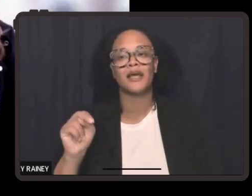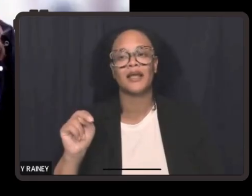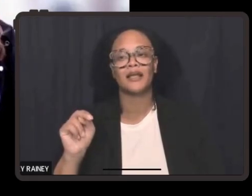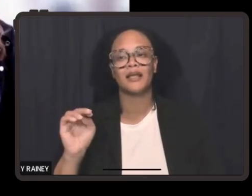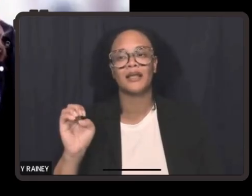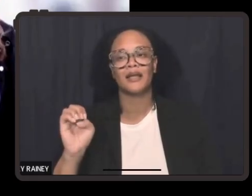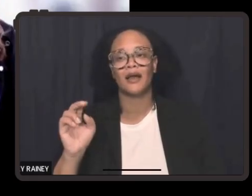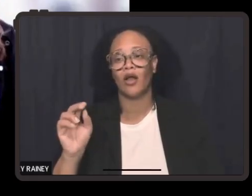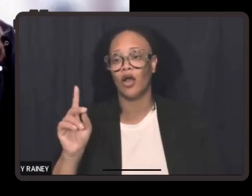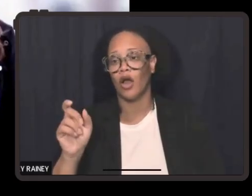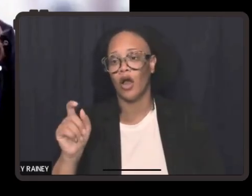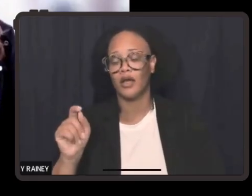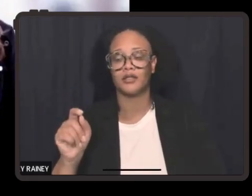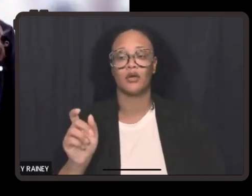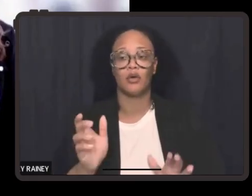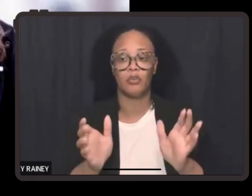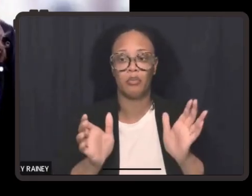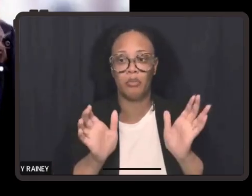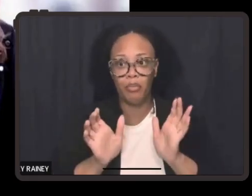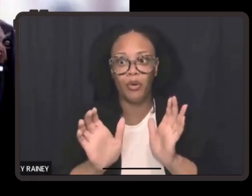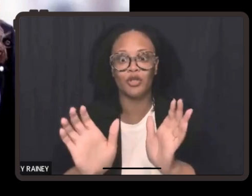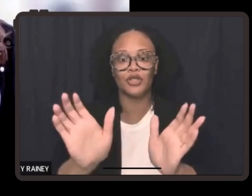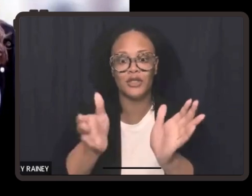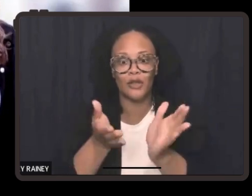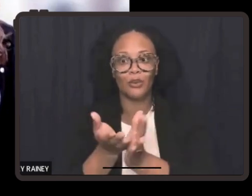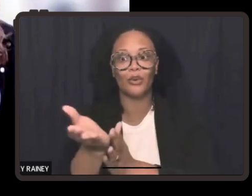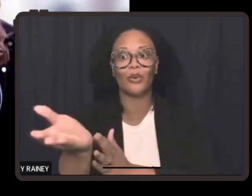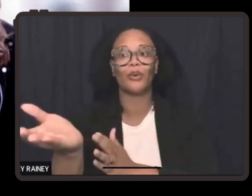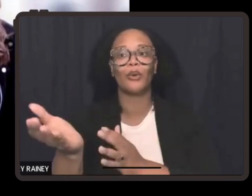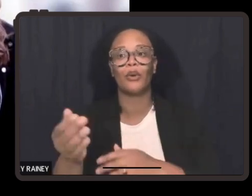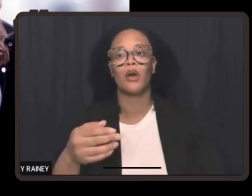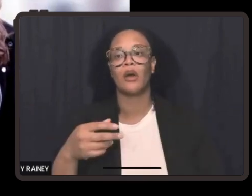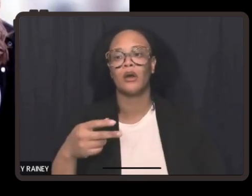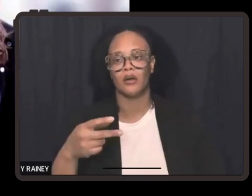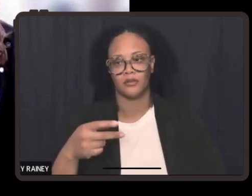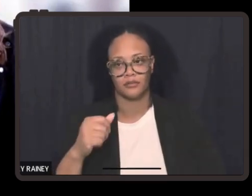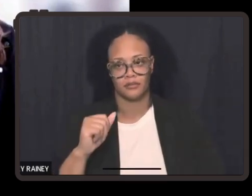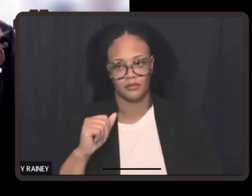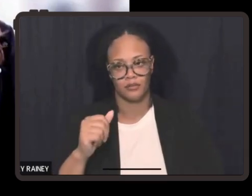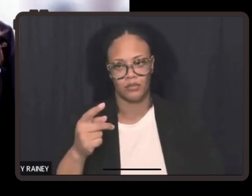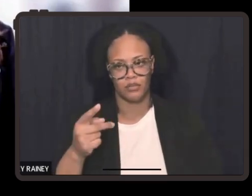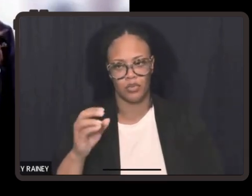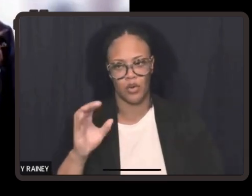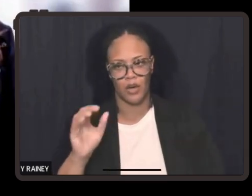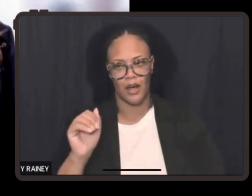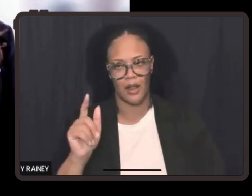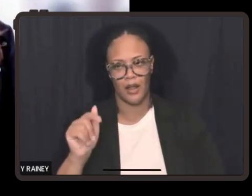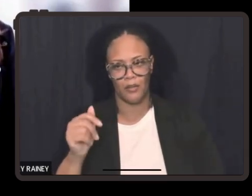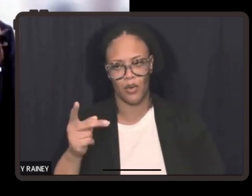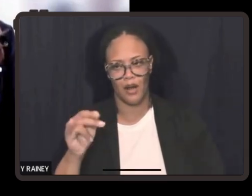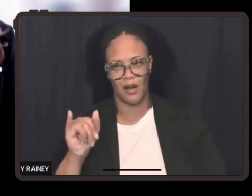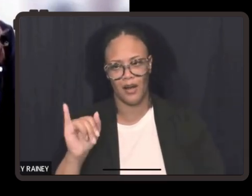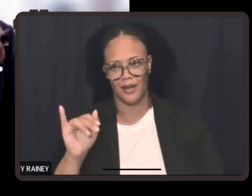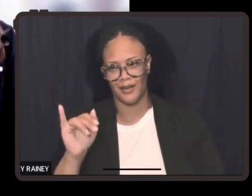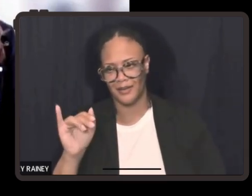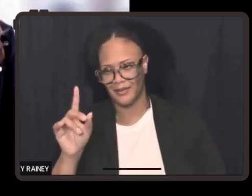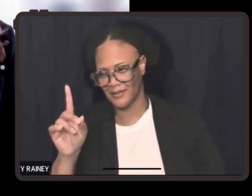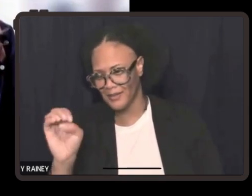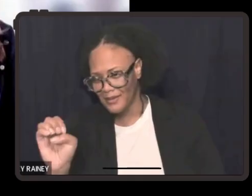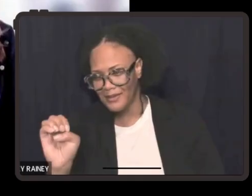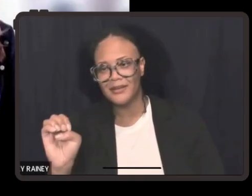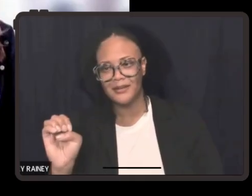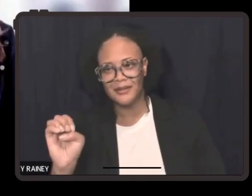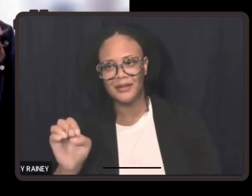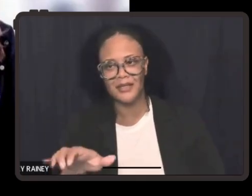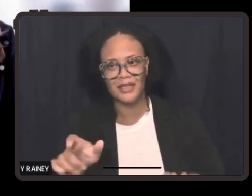the new drug that does a little bit more than just Senecot. A lot of people in the UK, well, a lot of people have moved away from Senecot. We used